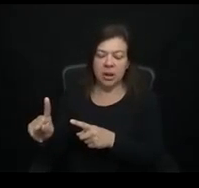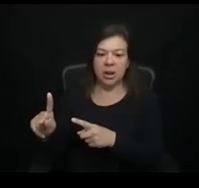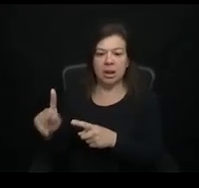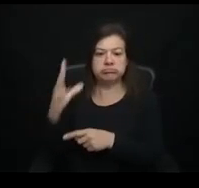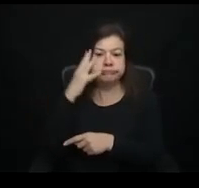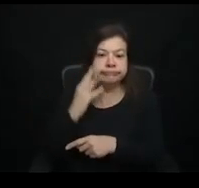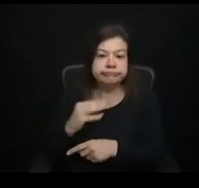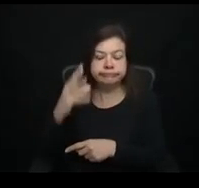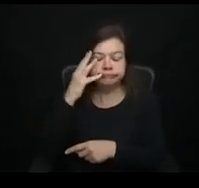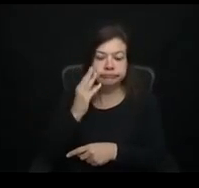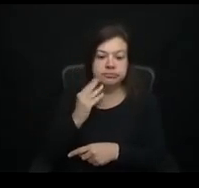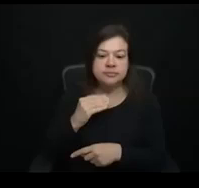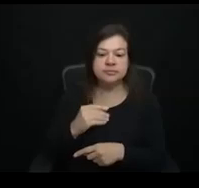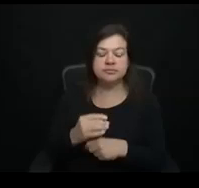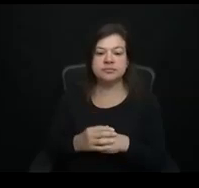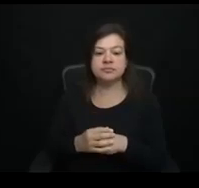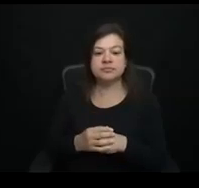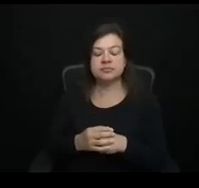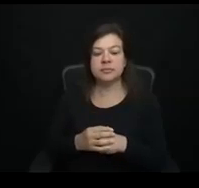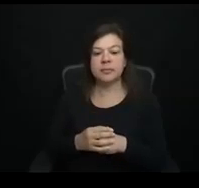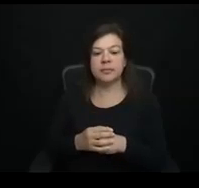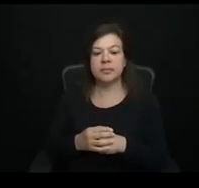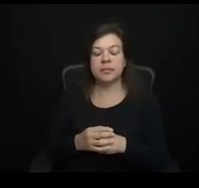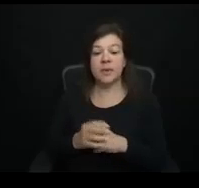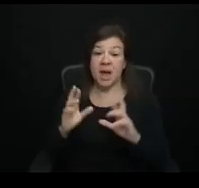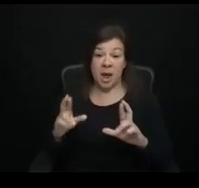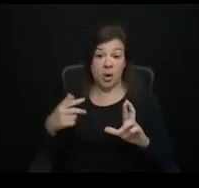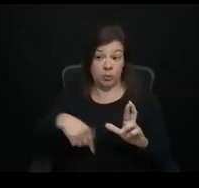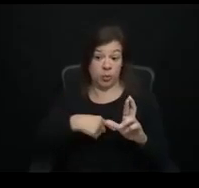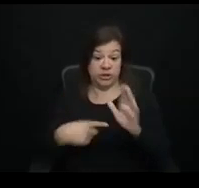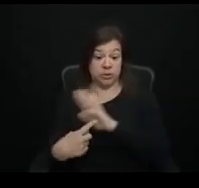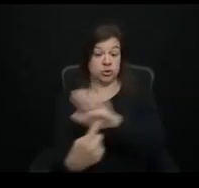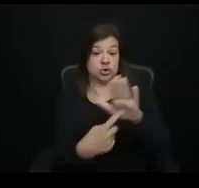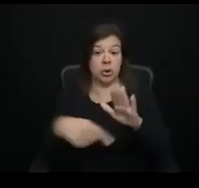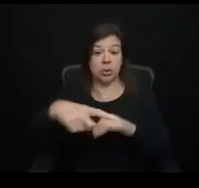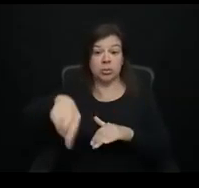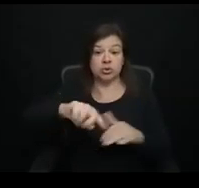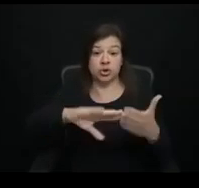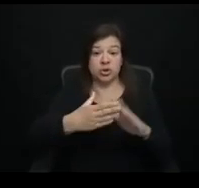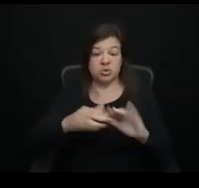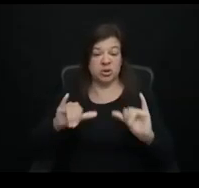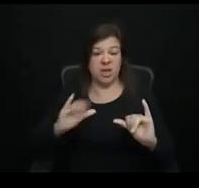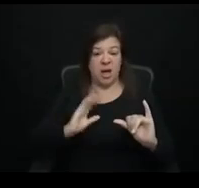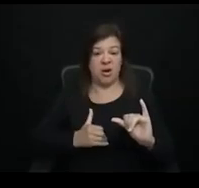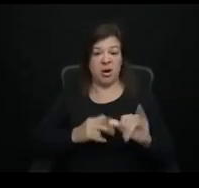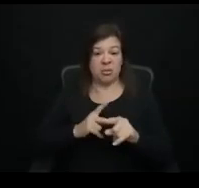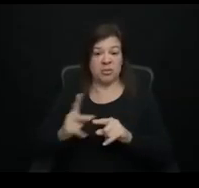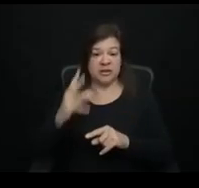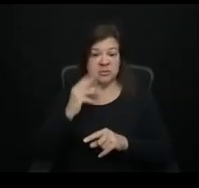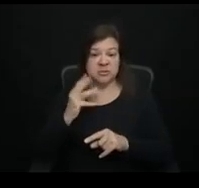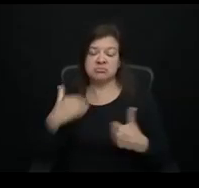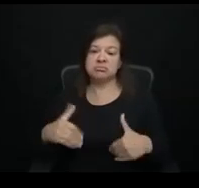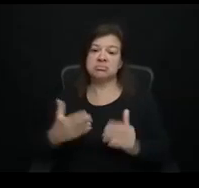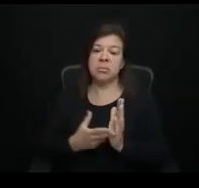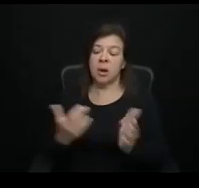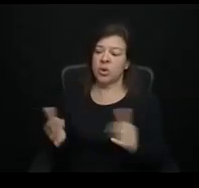experienced, and I hope that's the way we come across, because that's true for everybody. I'm always amazed at the